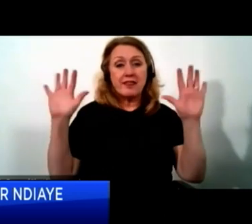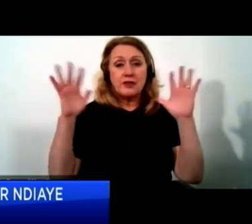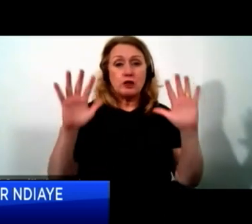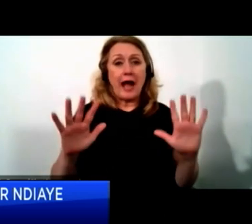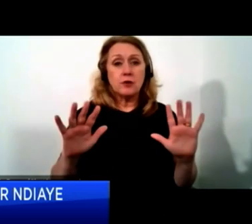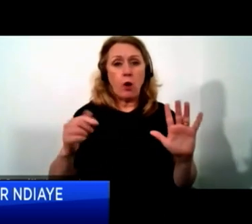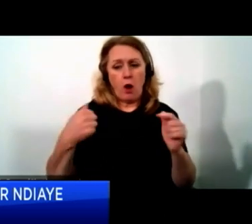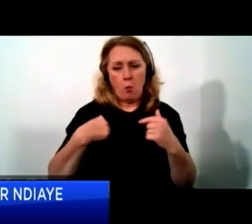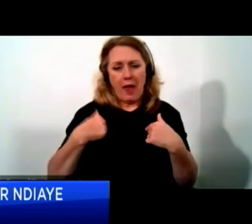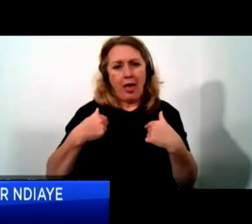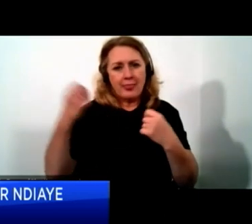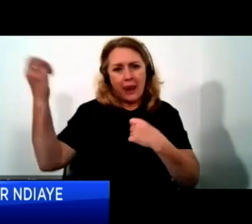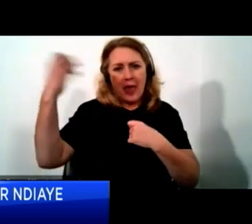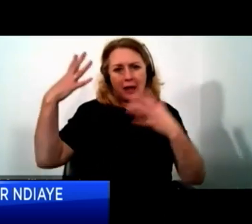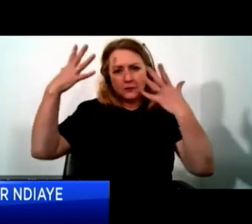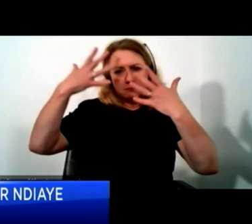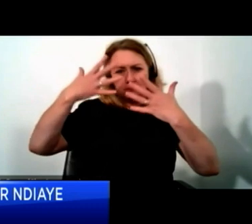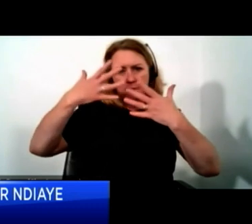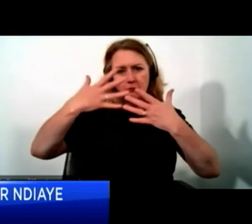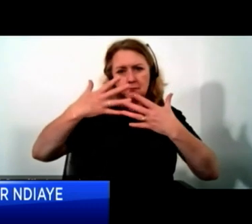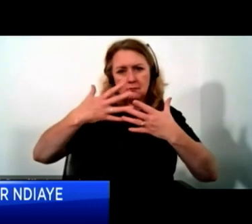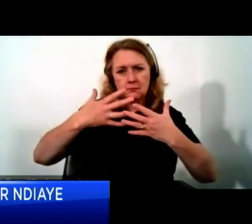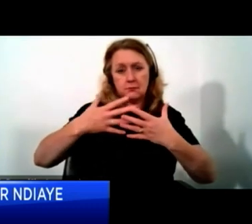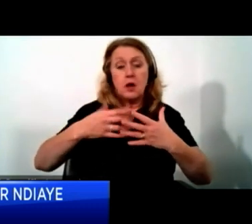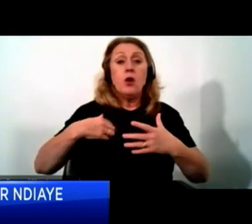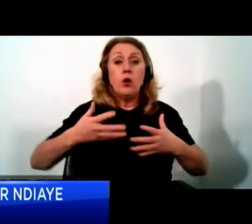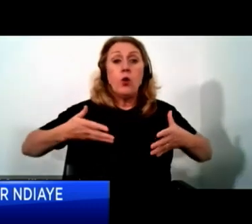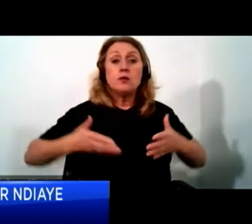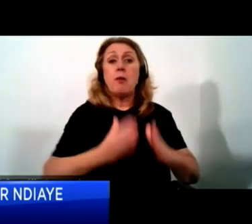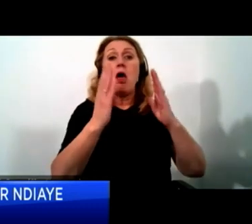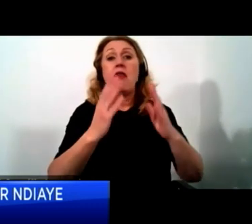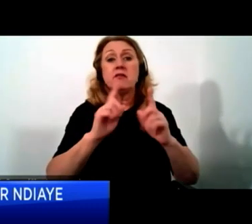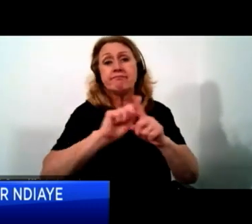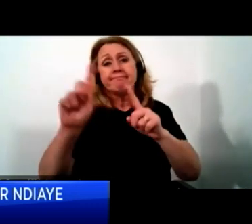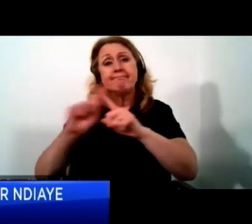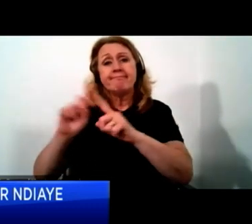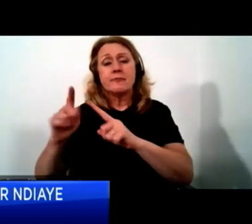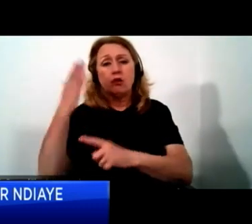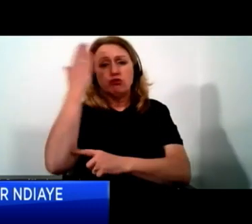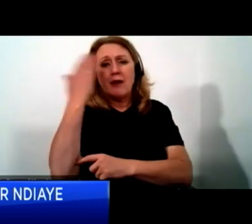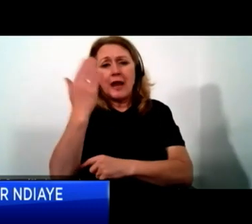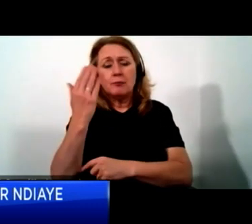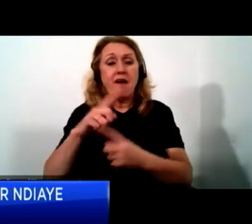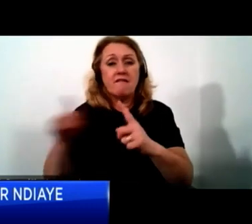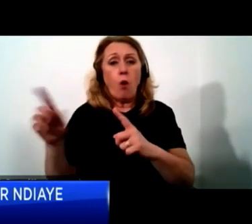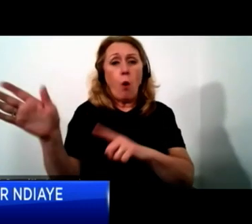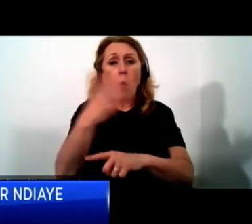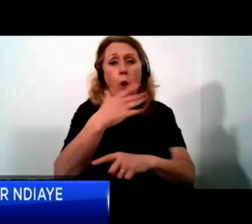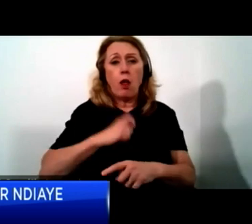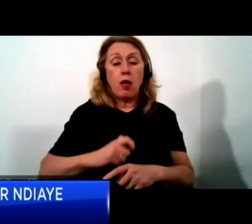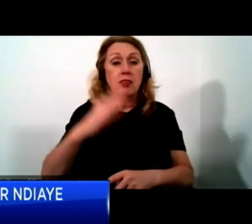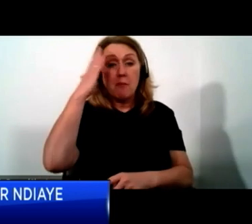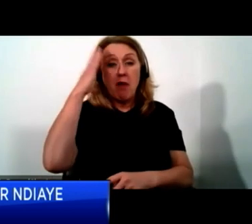light has been dimmed, who has birthed every dream of humanity, the mother of all